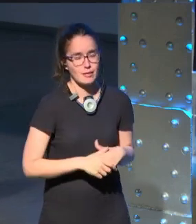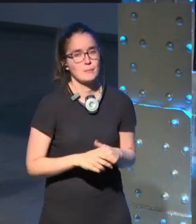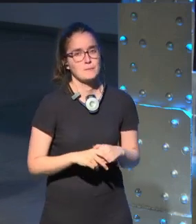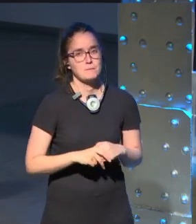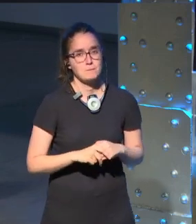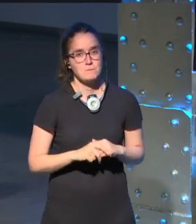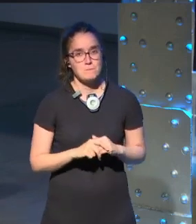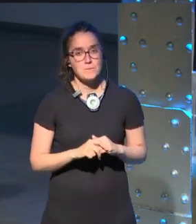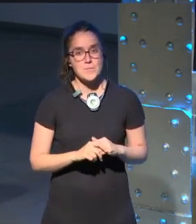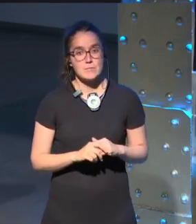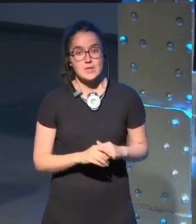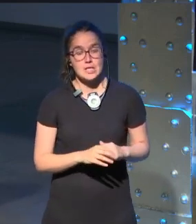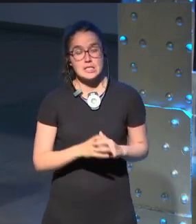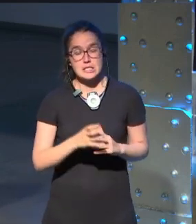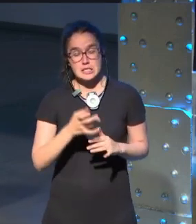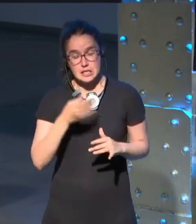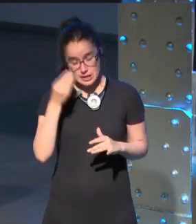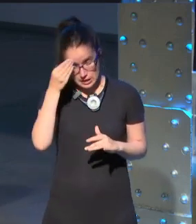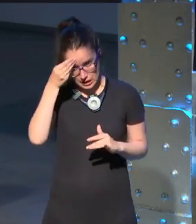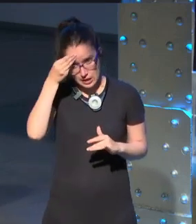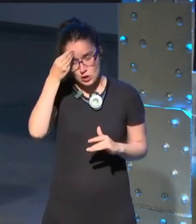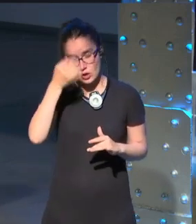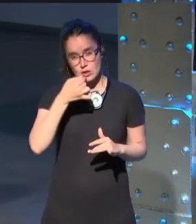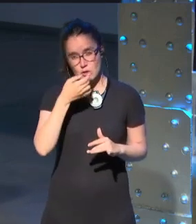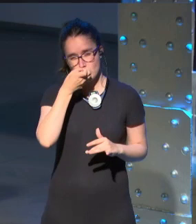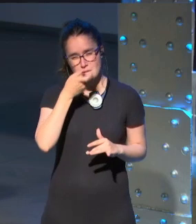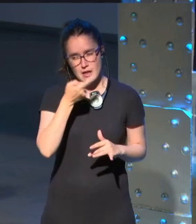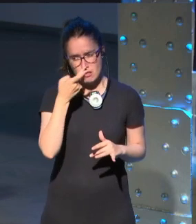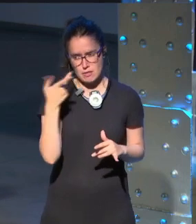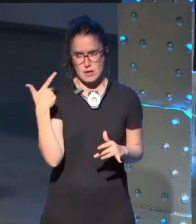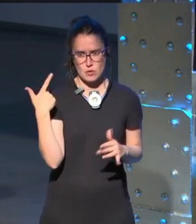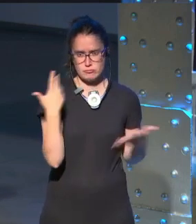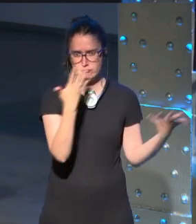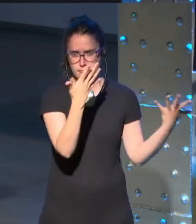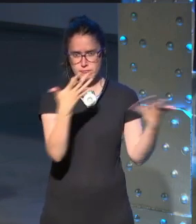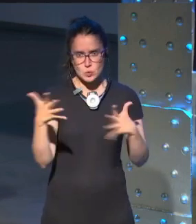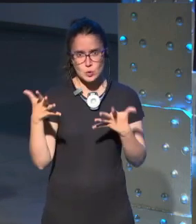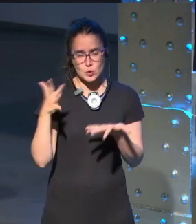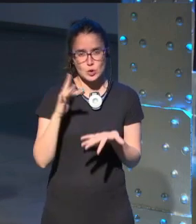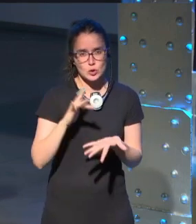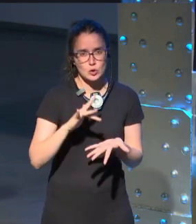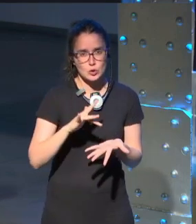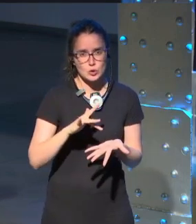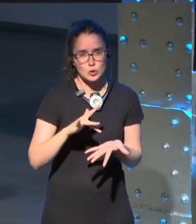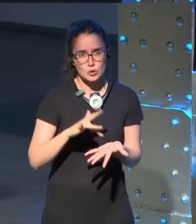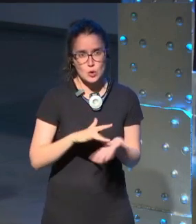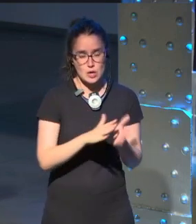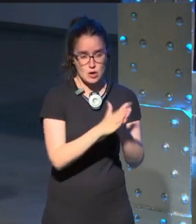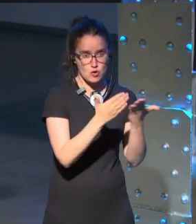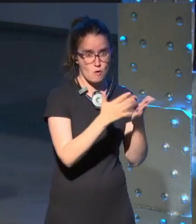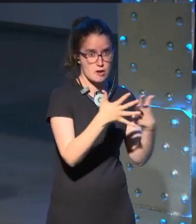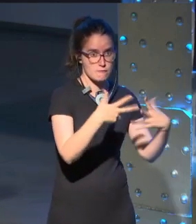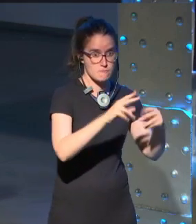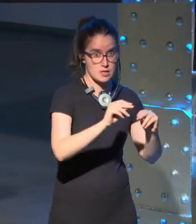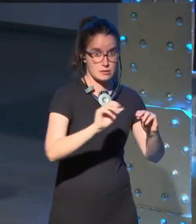If I'm not mistaken, a couple of years ago when I was between books and trying to think about would I write another